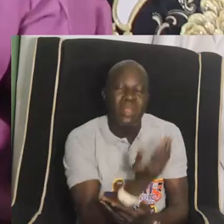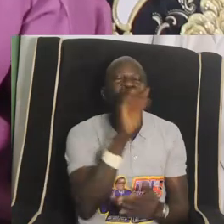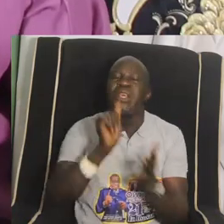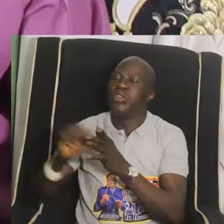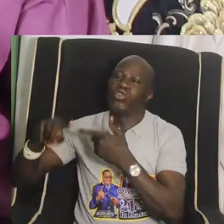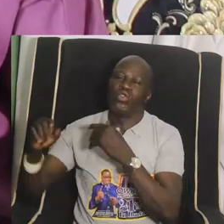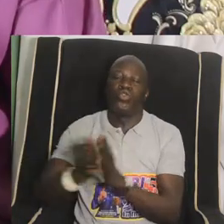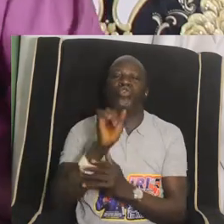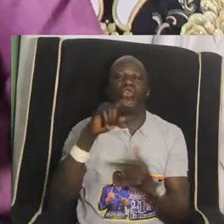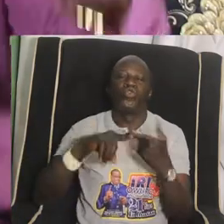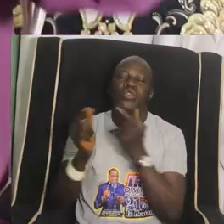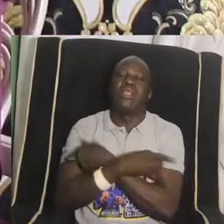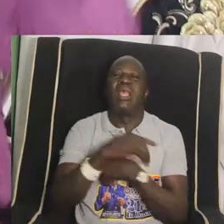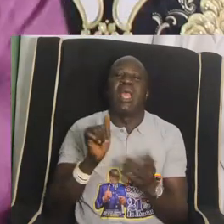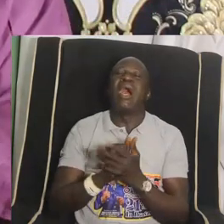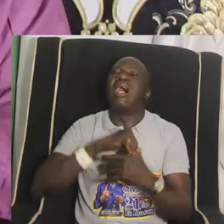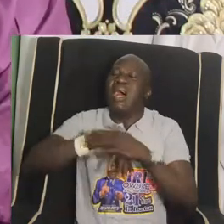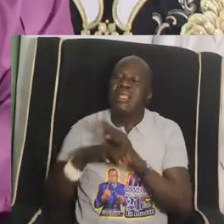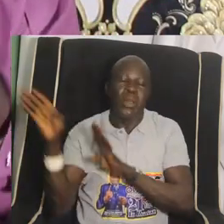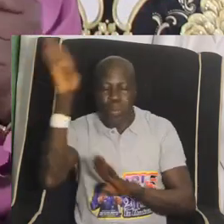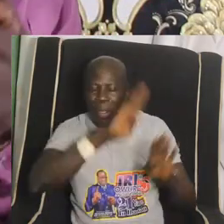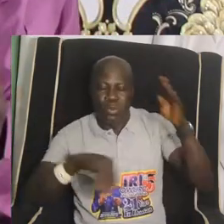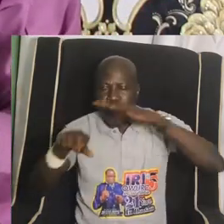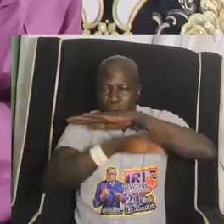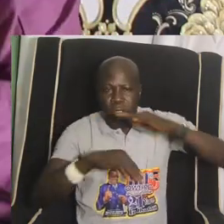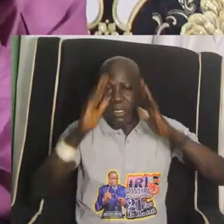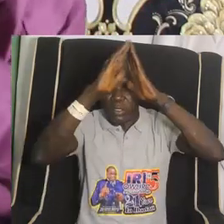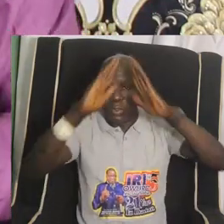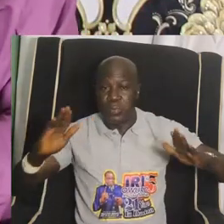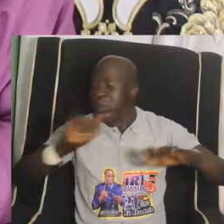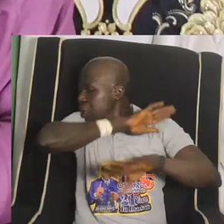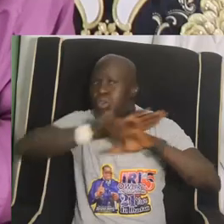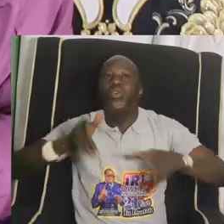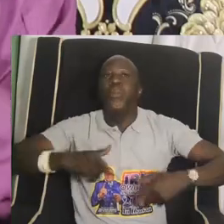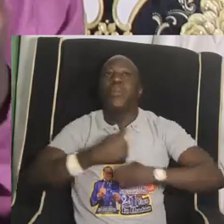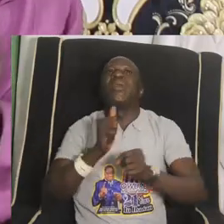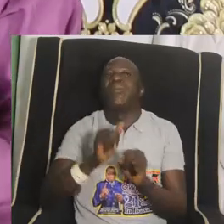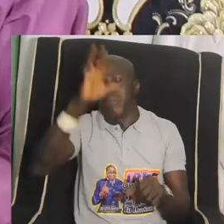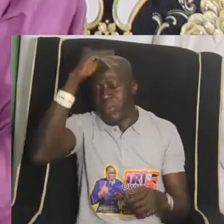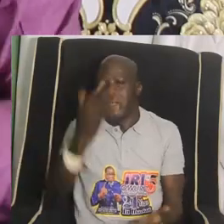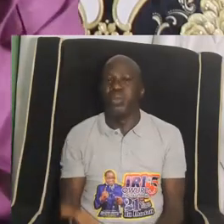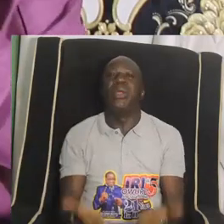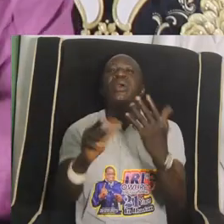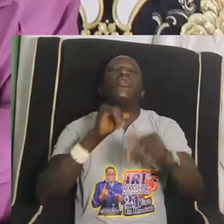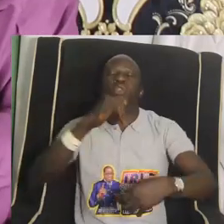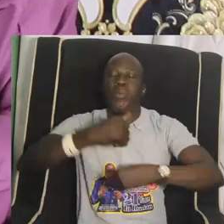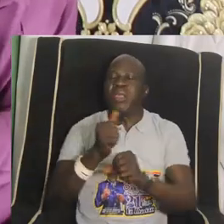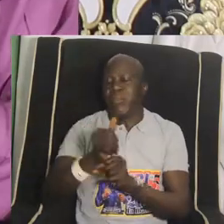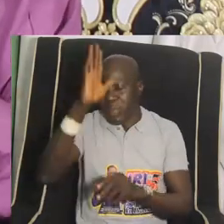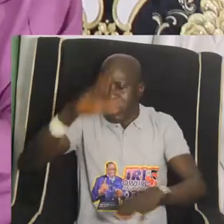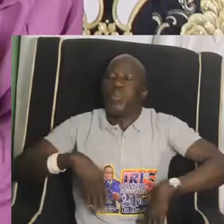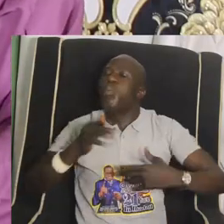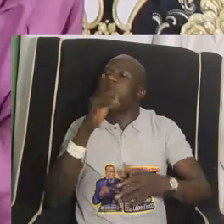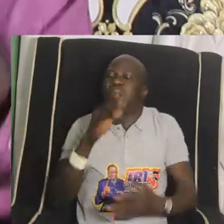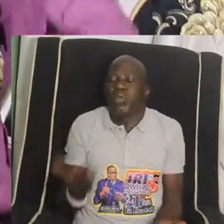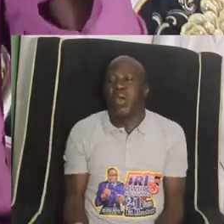YouTube today. Listen to me, sir. Pastor of the roof did not make his father to rise. Not allow his